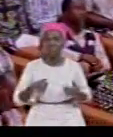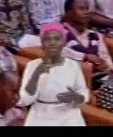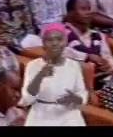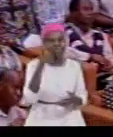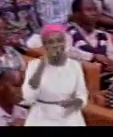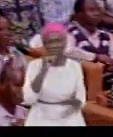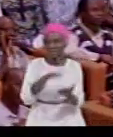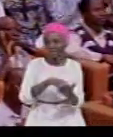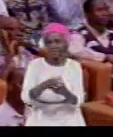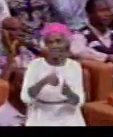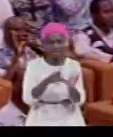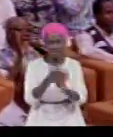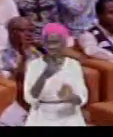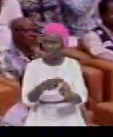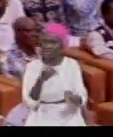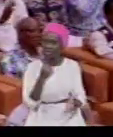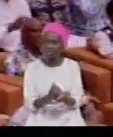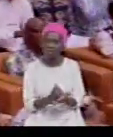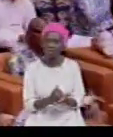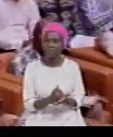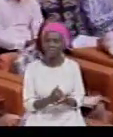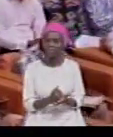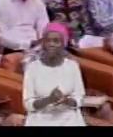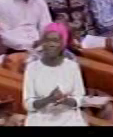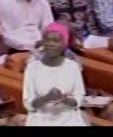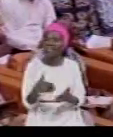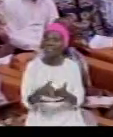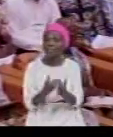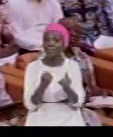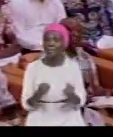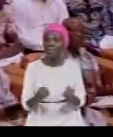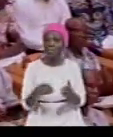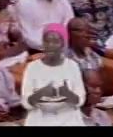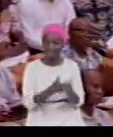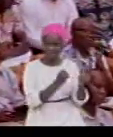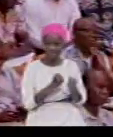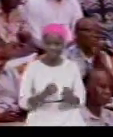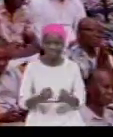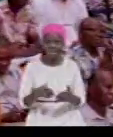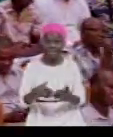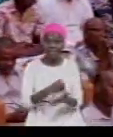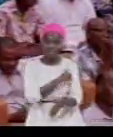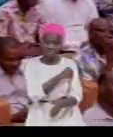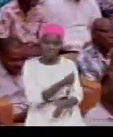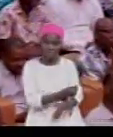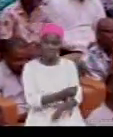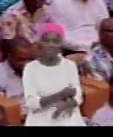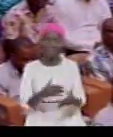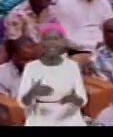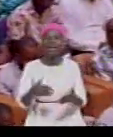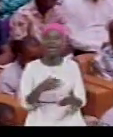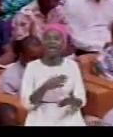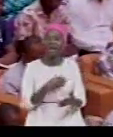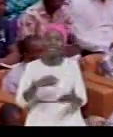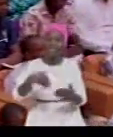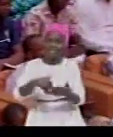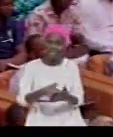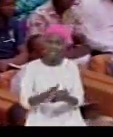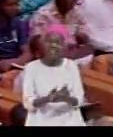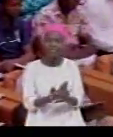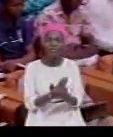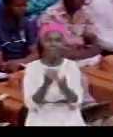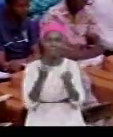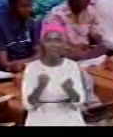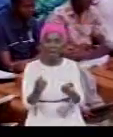in Jesus' name. New power, new strength, new authority, and renewal comes to your